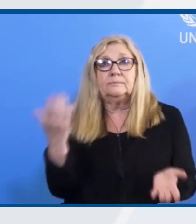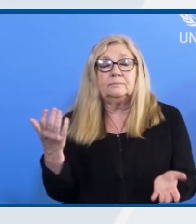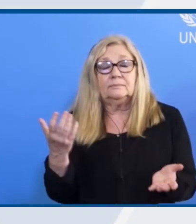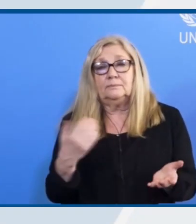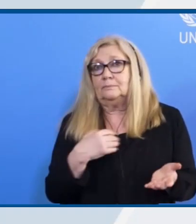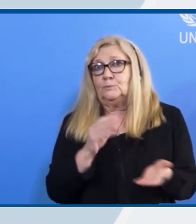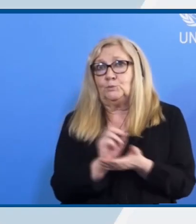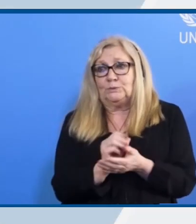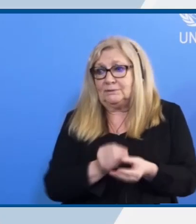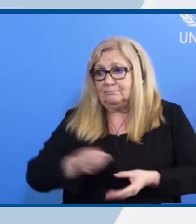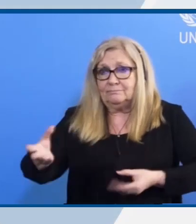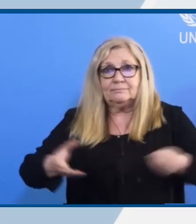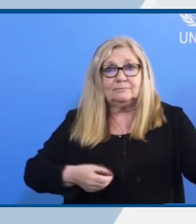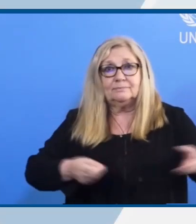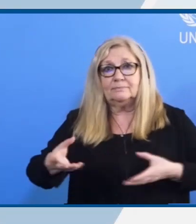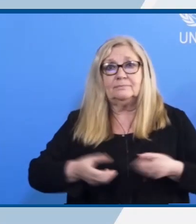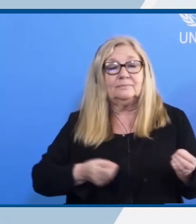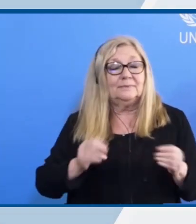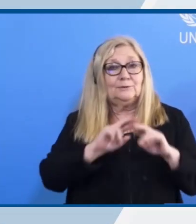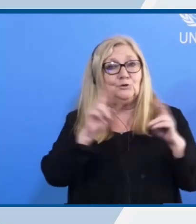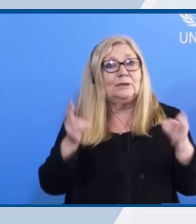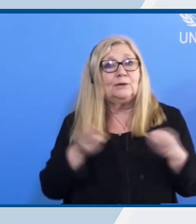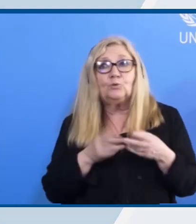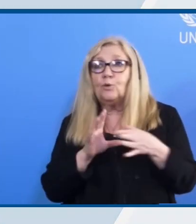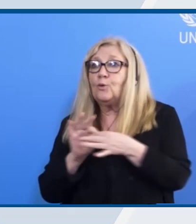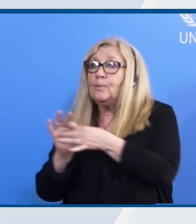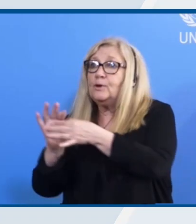things, especially for transnational cooperation.